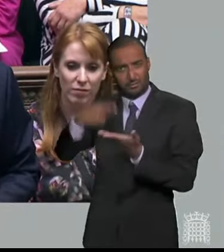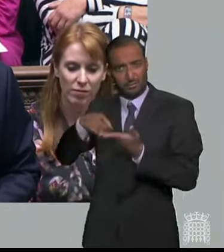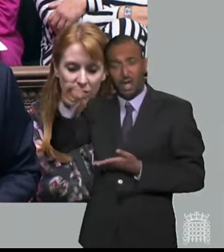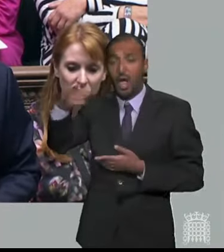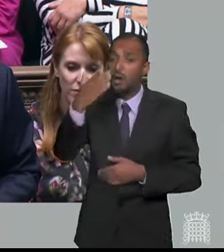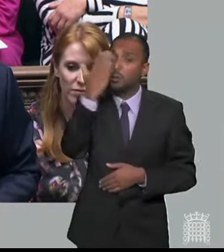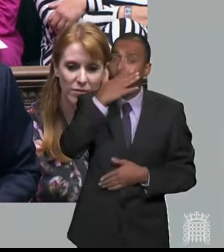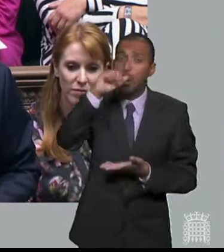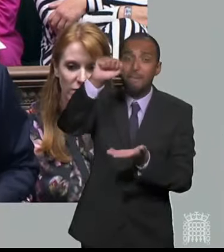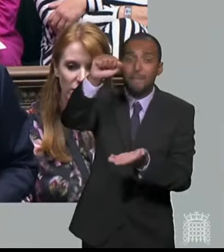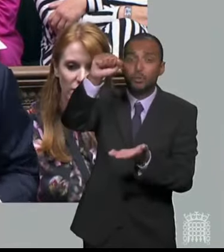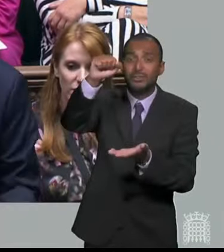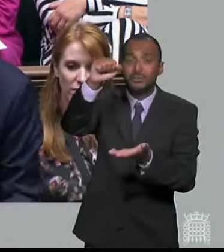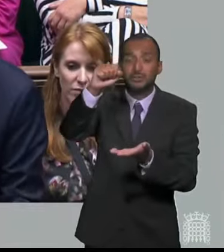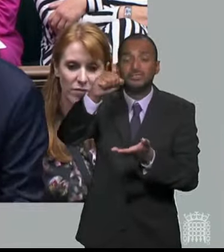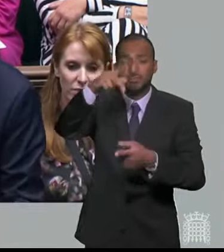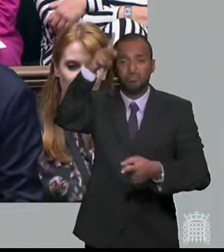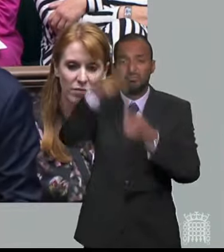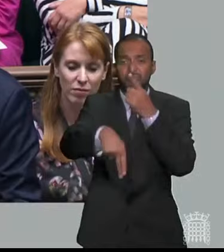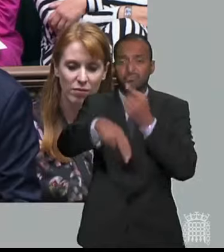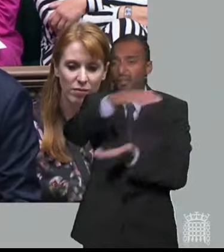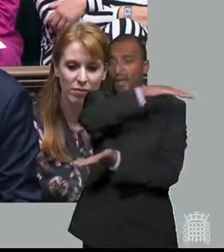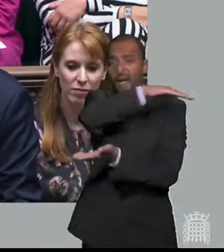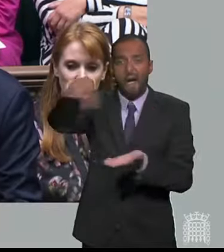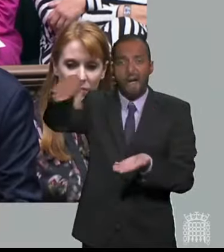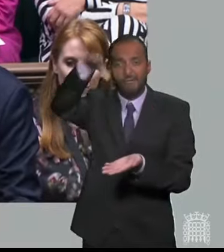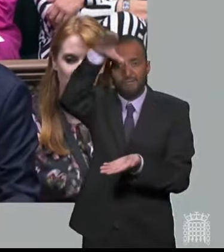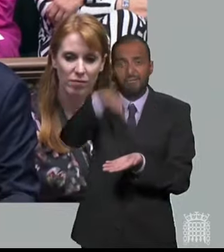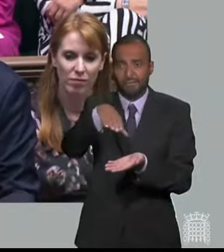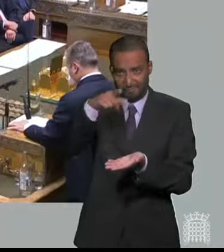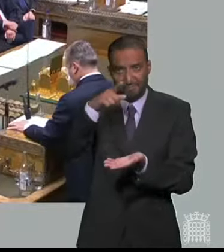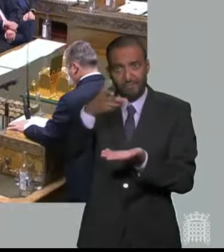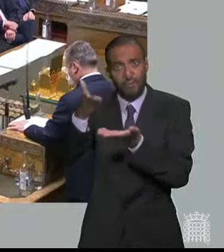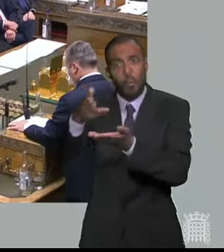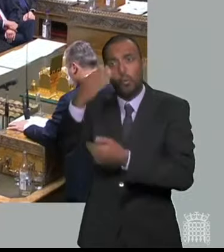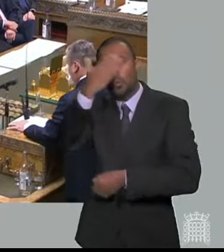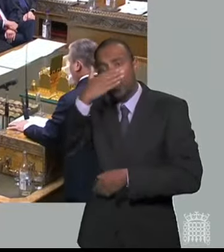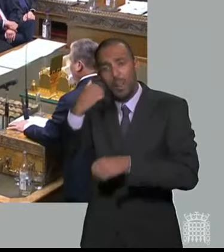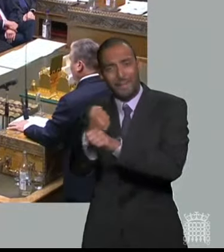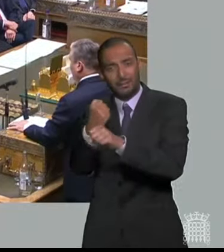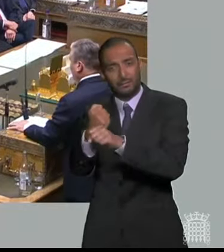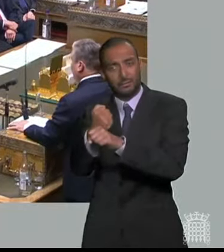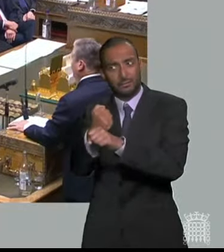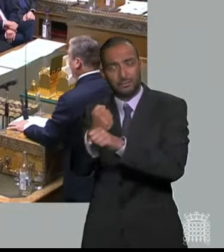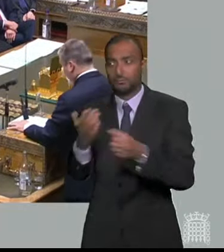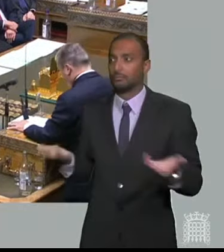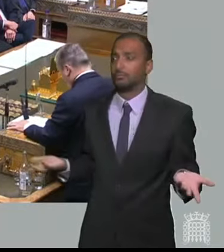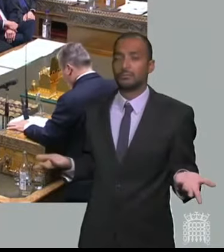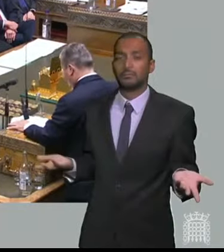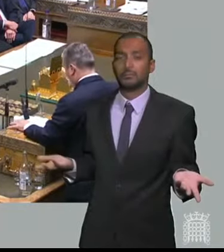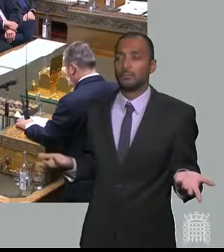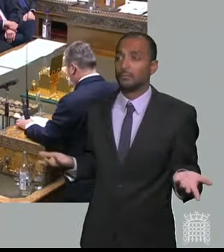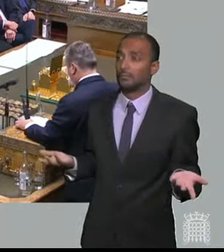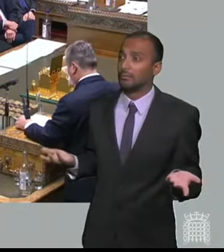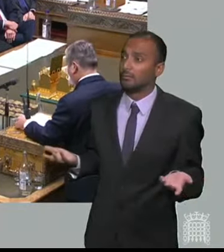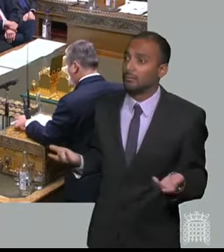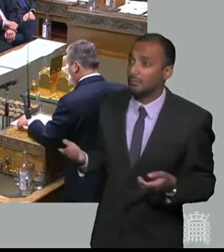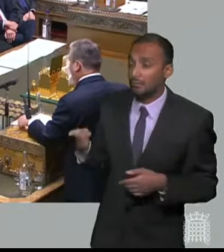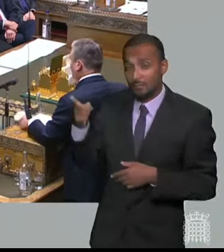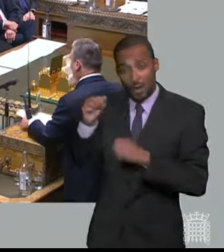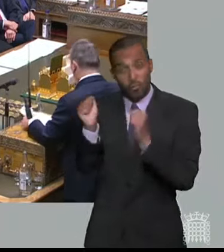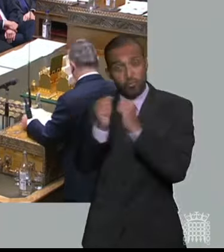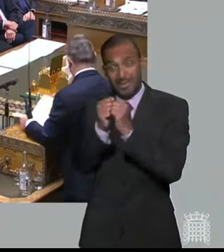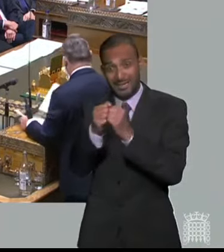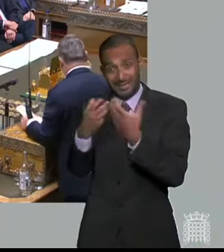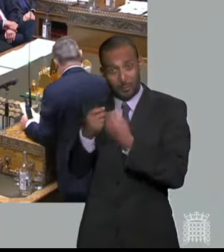a couple of years later. Does he agree with his Education Secretary that he should be thanked for doing